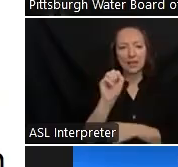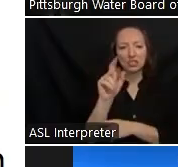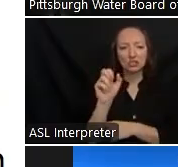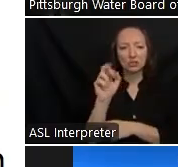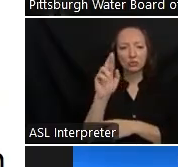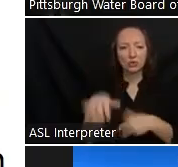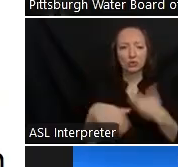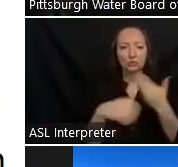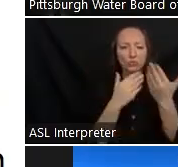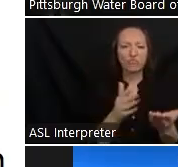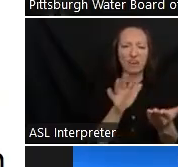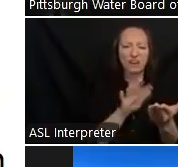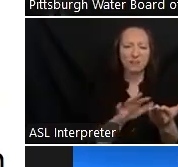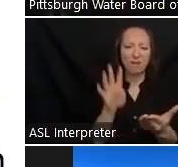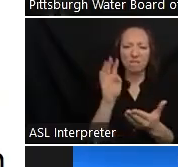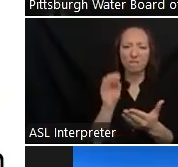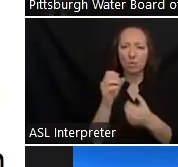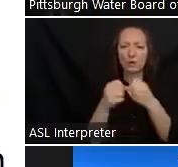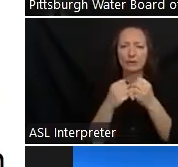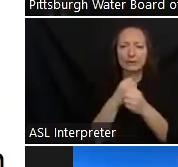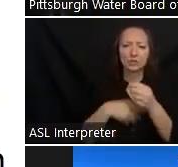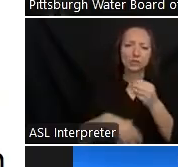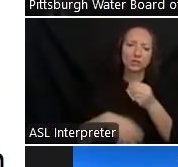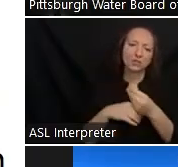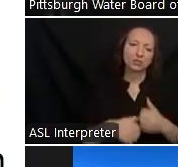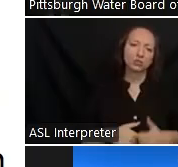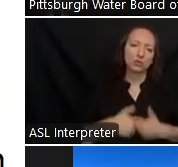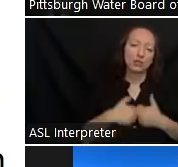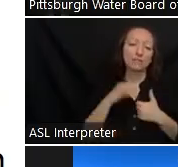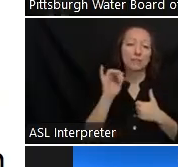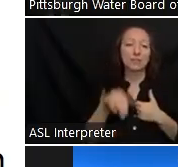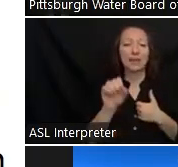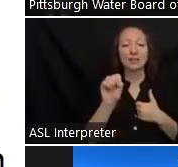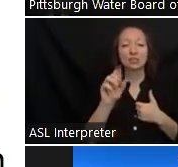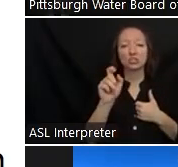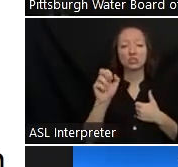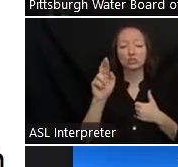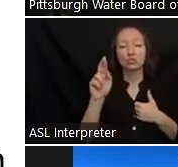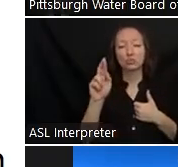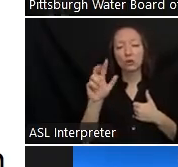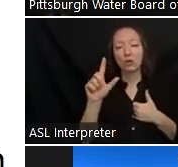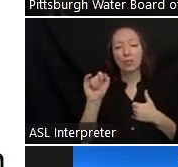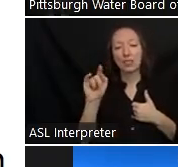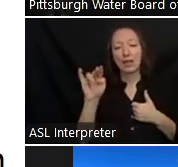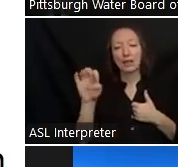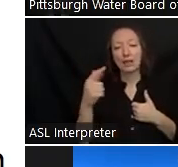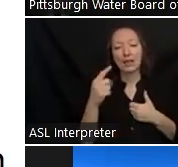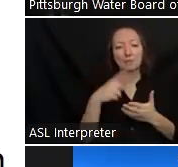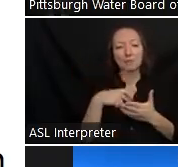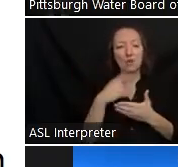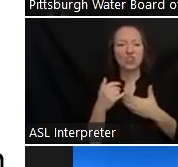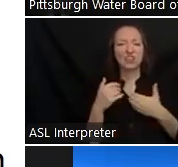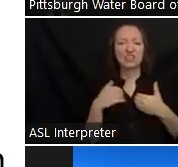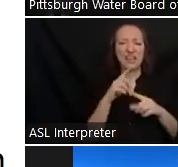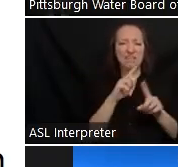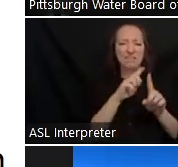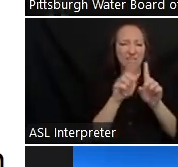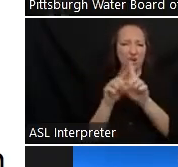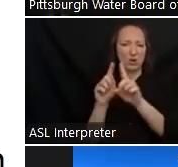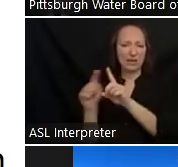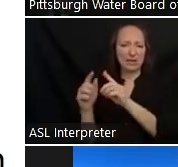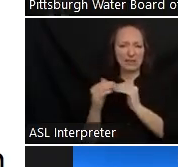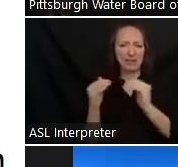life. But those sewer lining projects do have varying levels of disruption